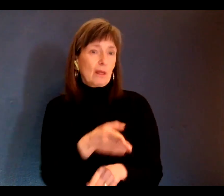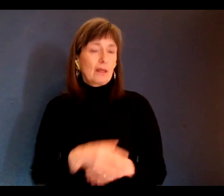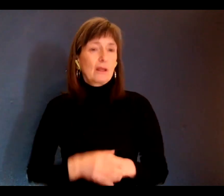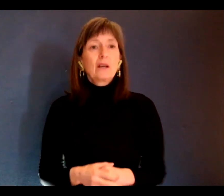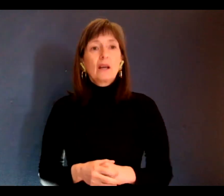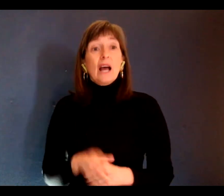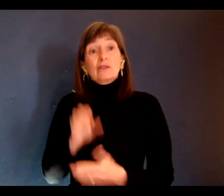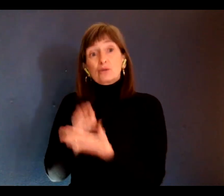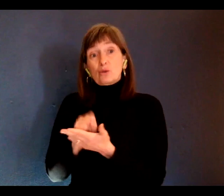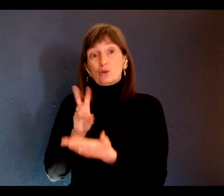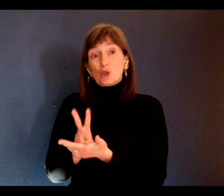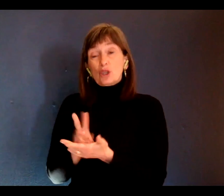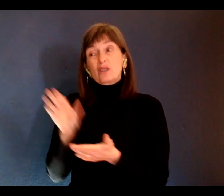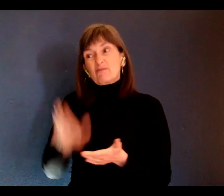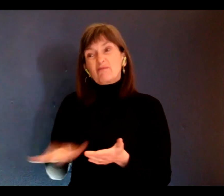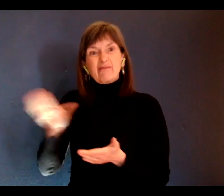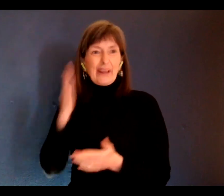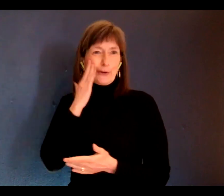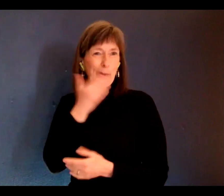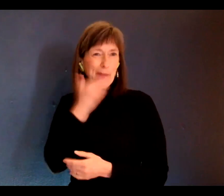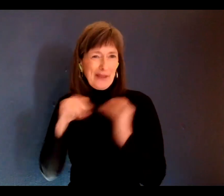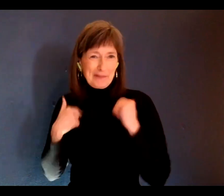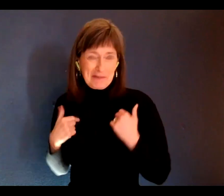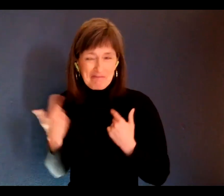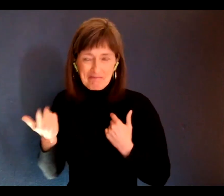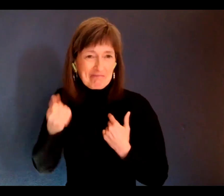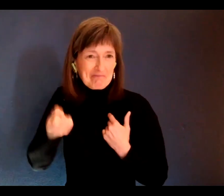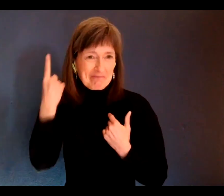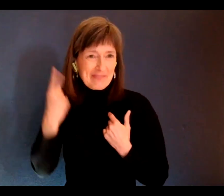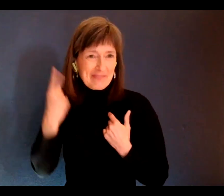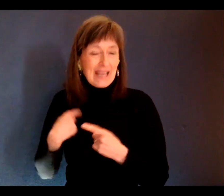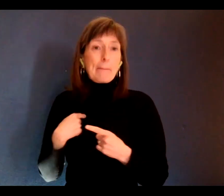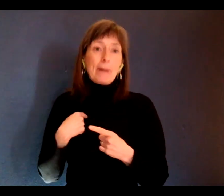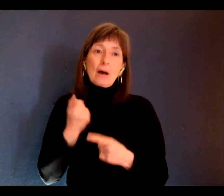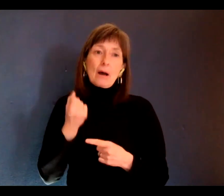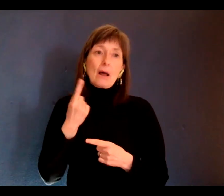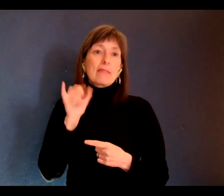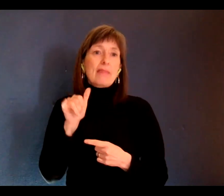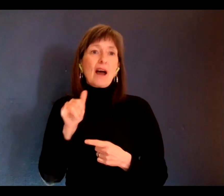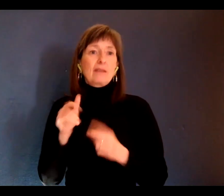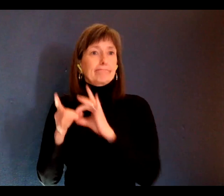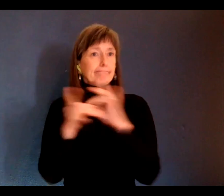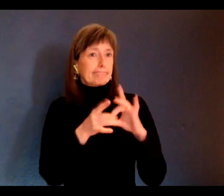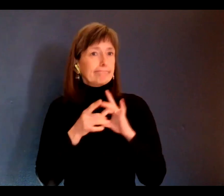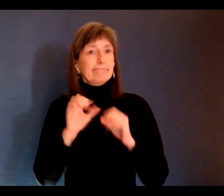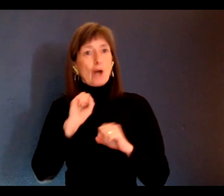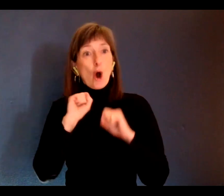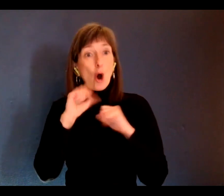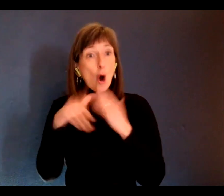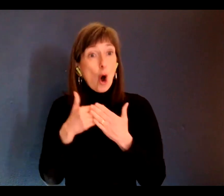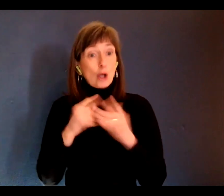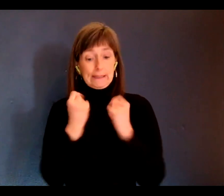on the front line can speak to this better than I can, but we hear about the challenges of that coordination piece, be